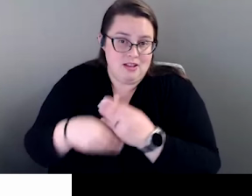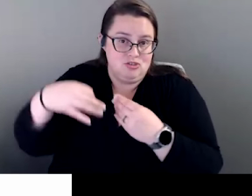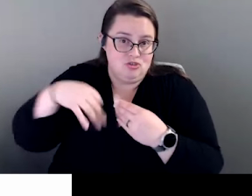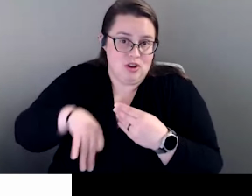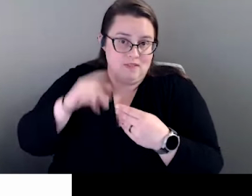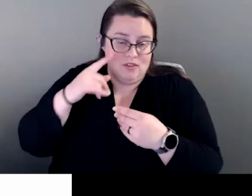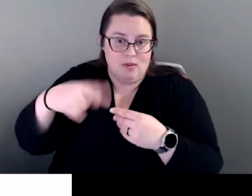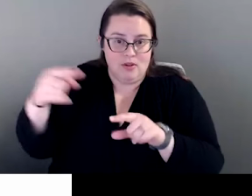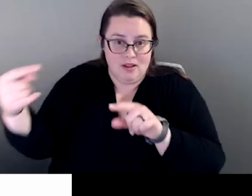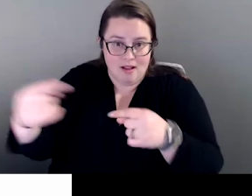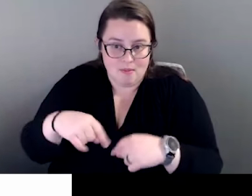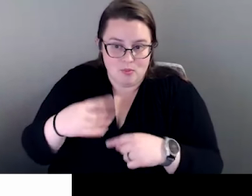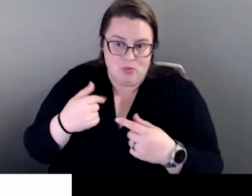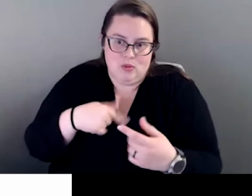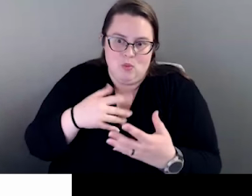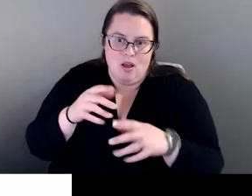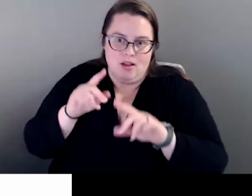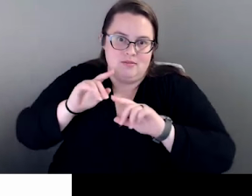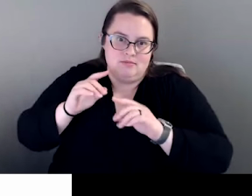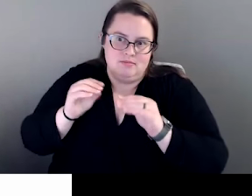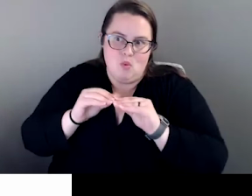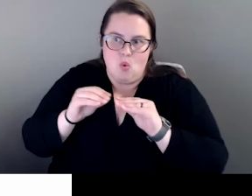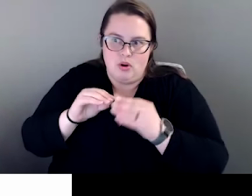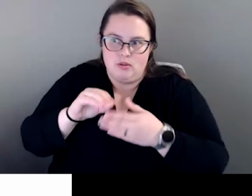definitely want attendance.